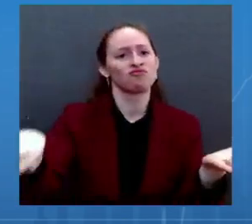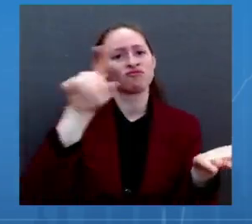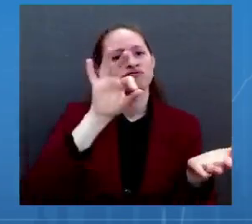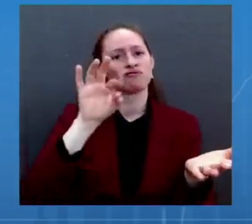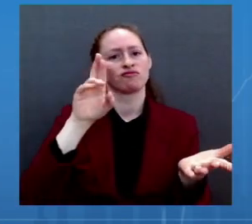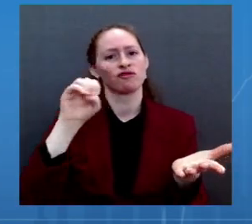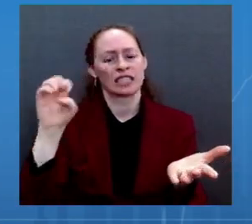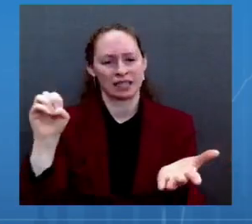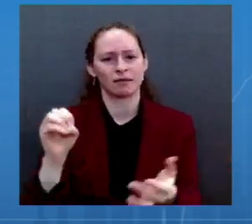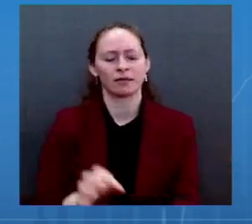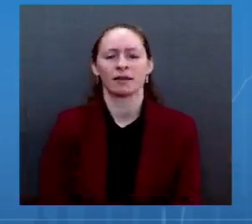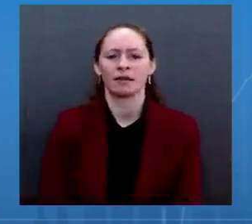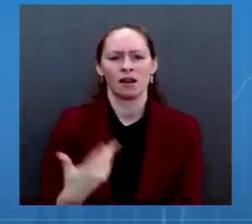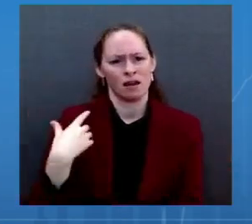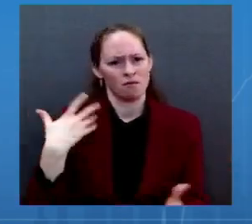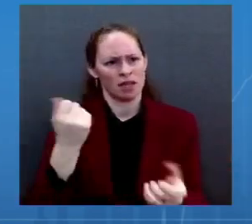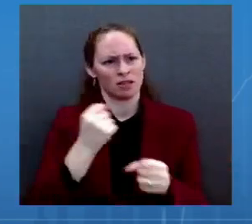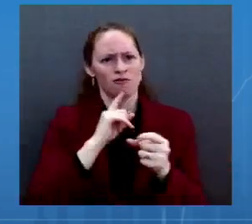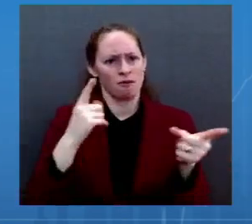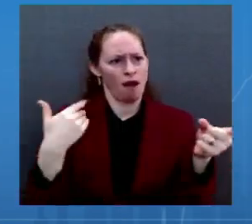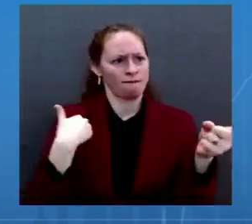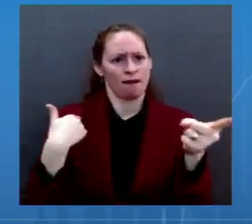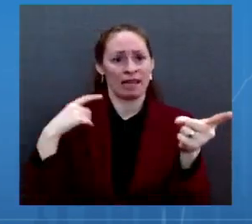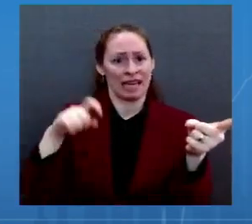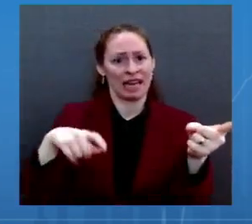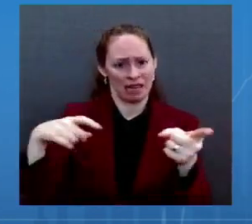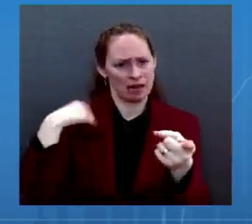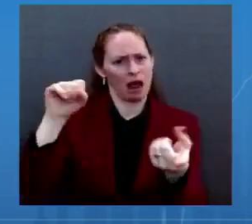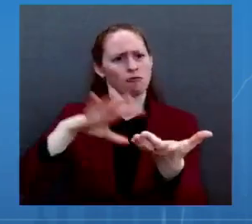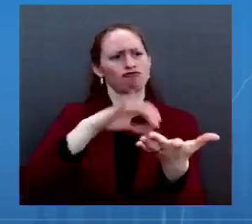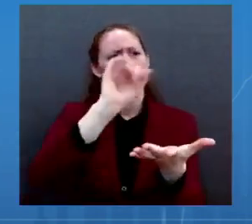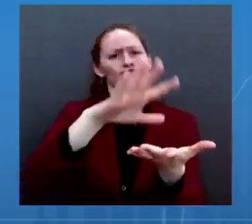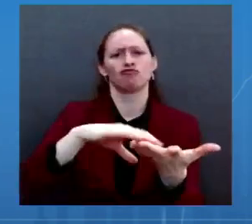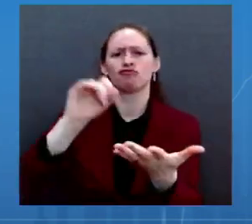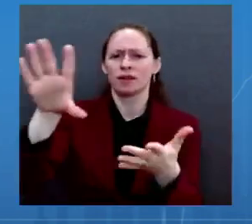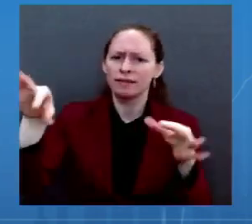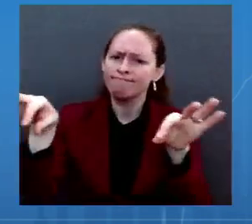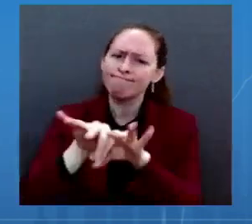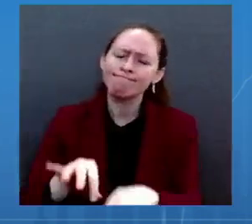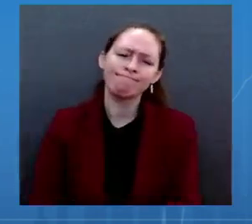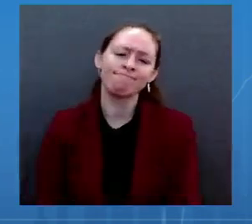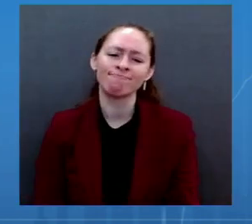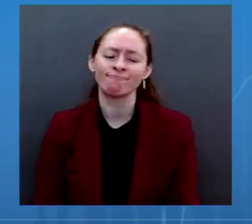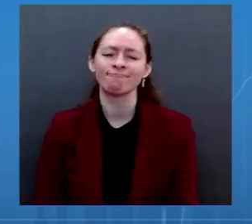Next question. Let's go to David Lim at Politico.